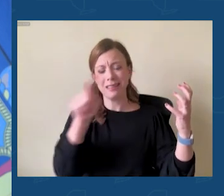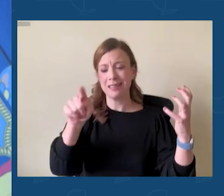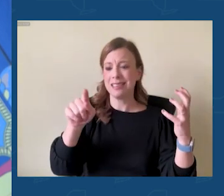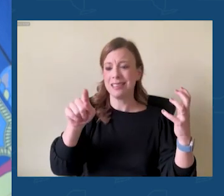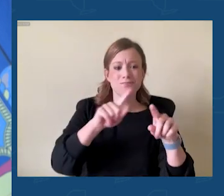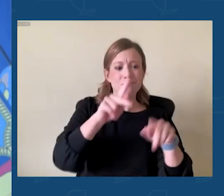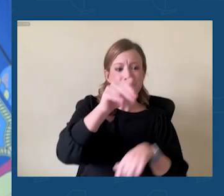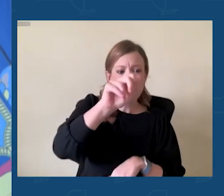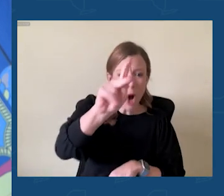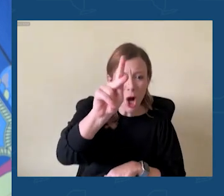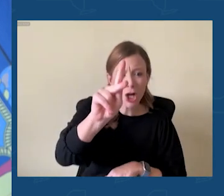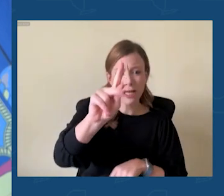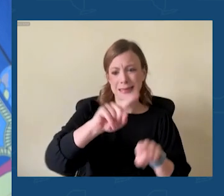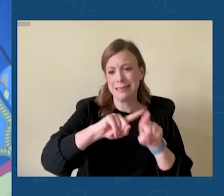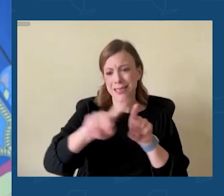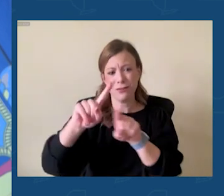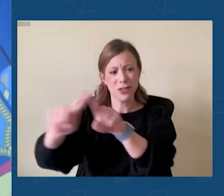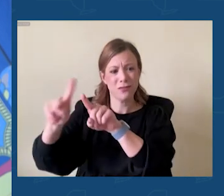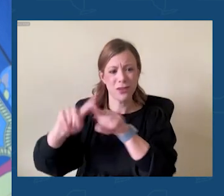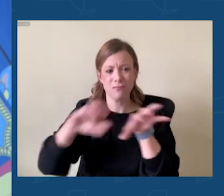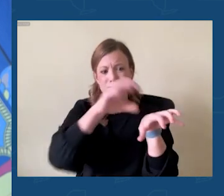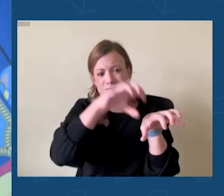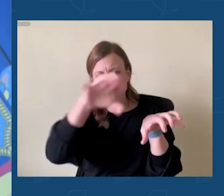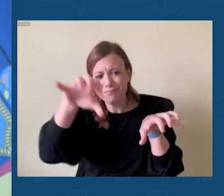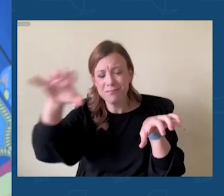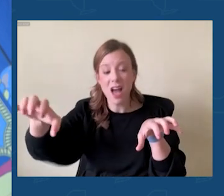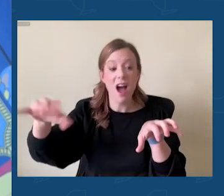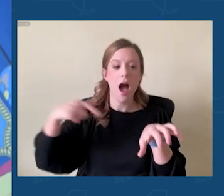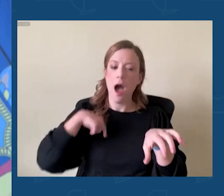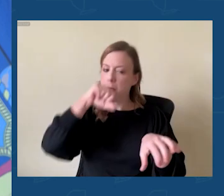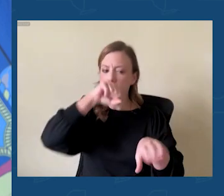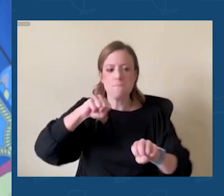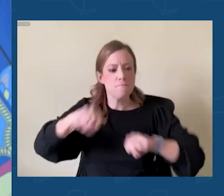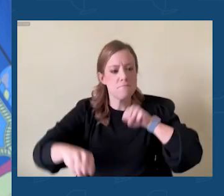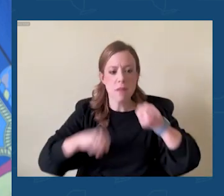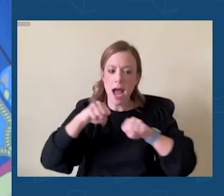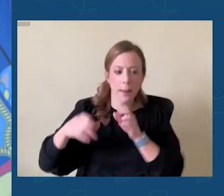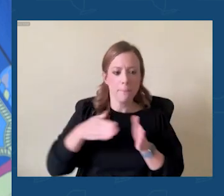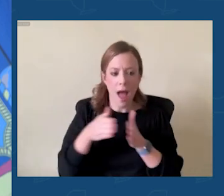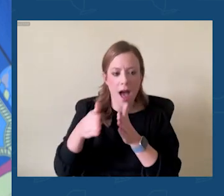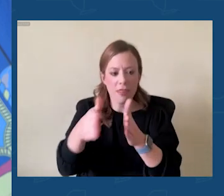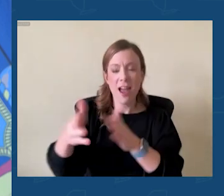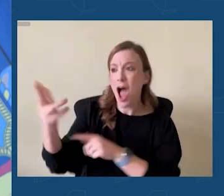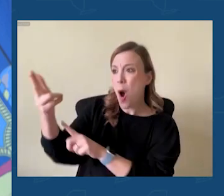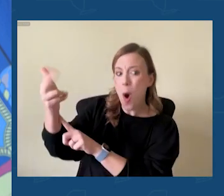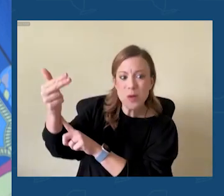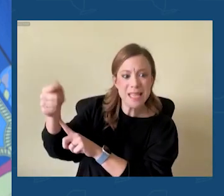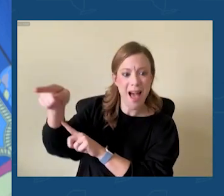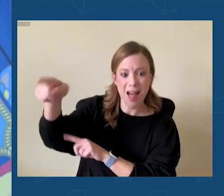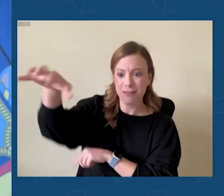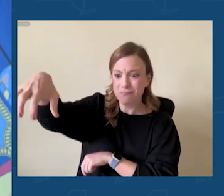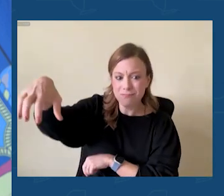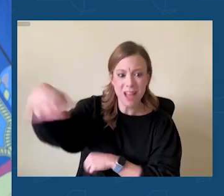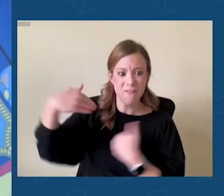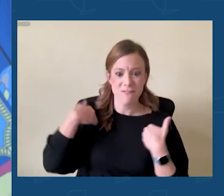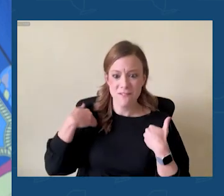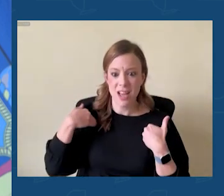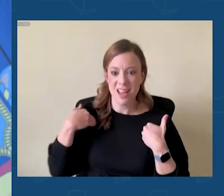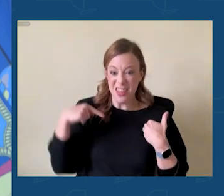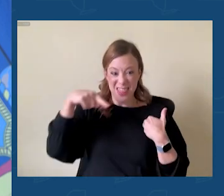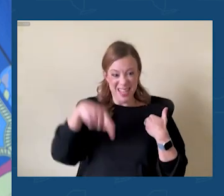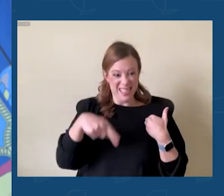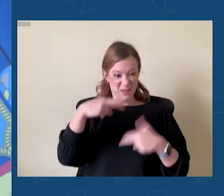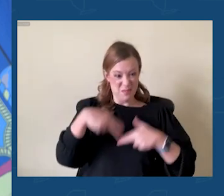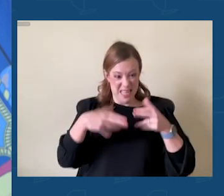and the bike paths. I love riding bikes, and the hotels we have here. And look at this place we're in right now. I mean, I've watched this unfold,